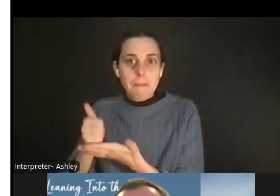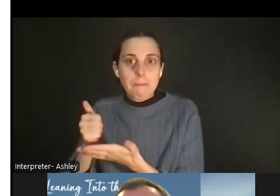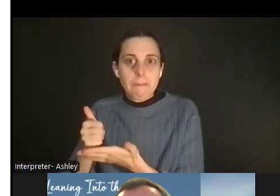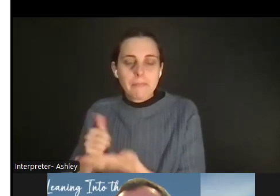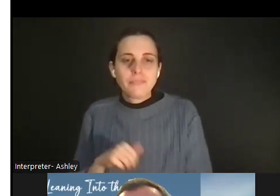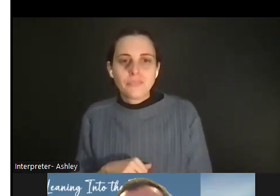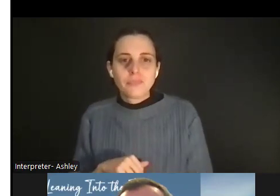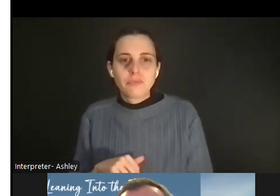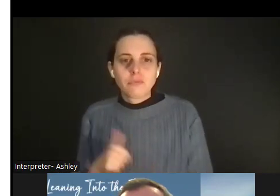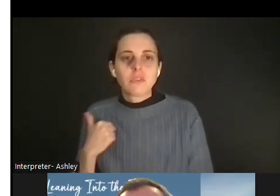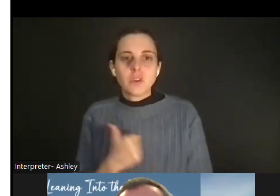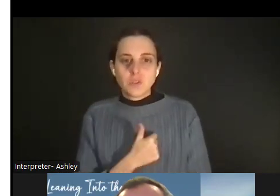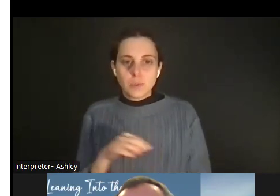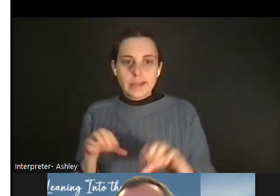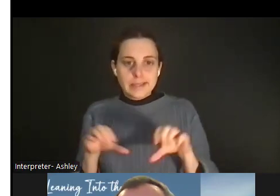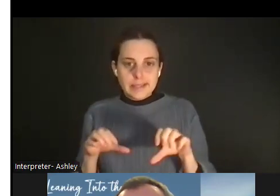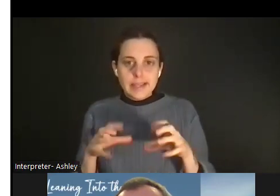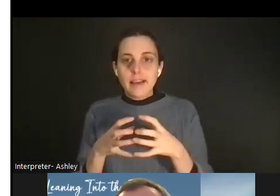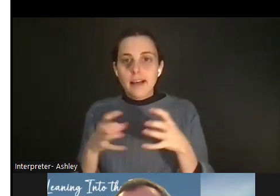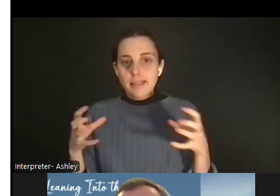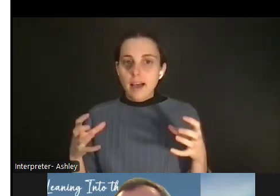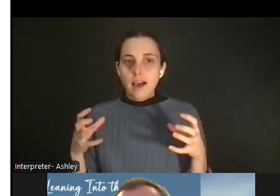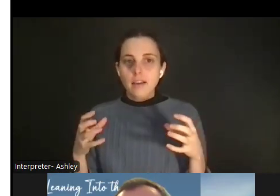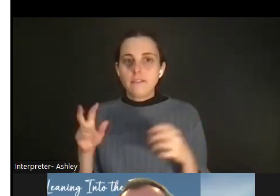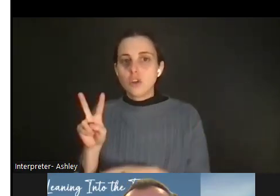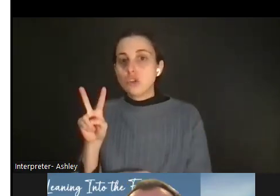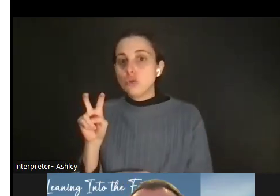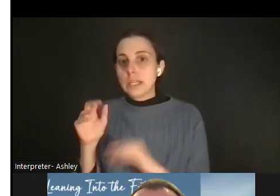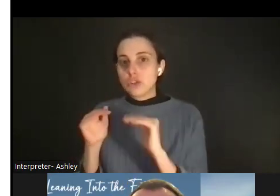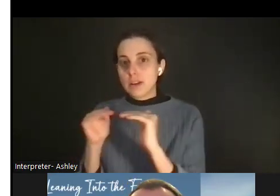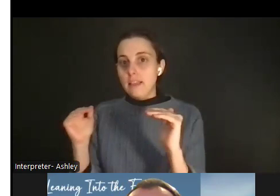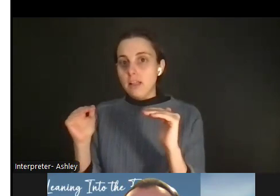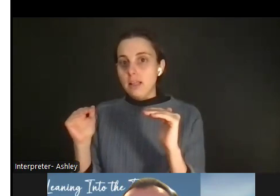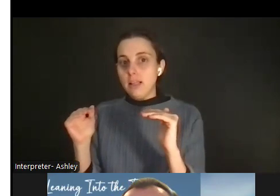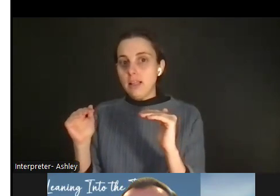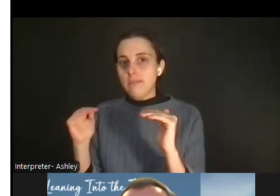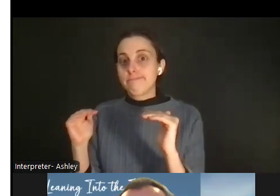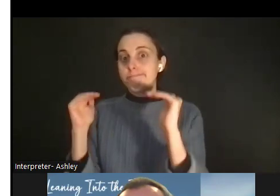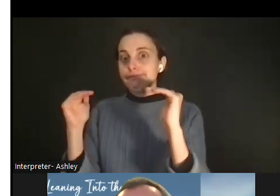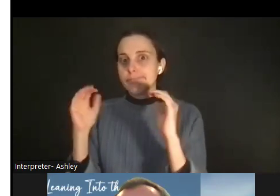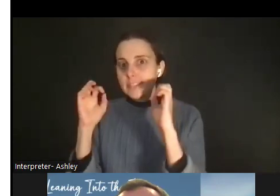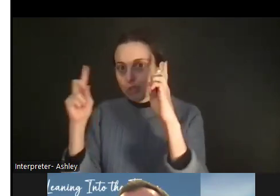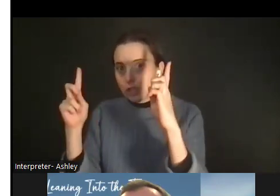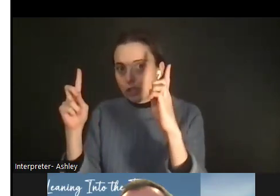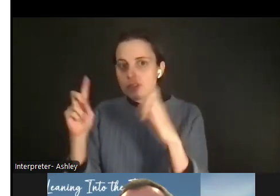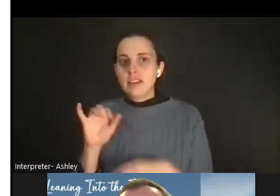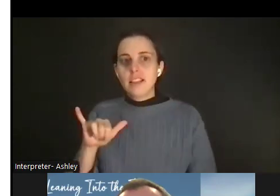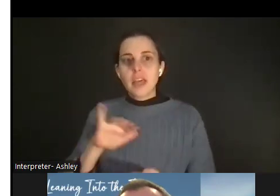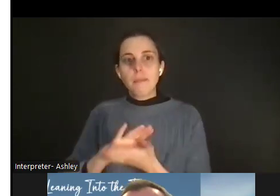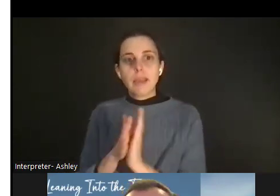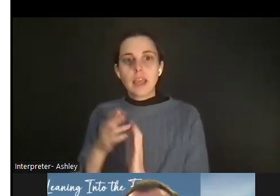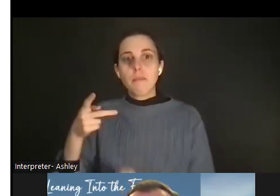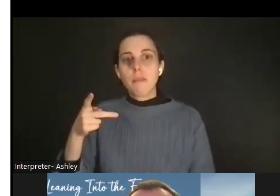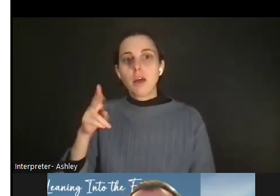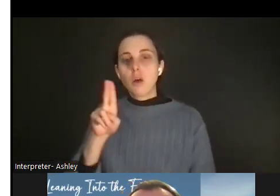And so we developed this 200 level, and we turn it into a pool. So instead of